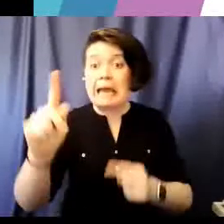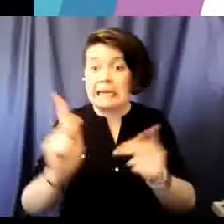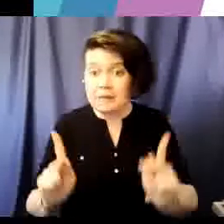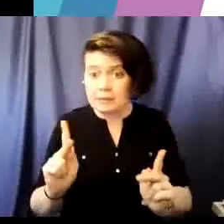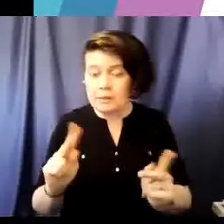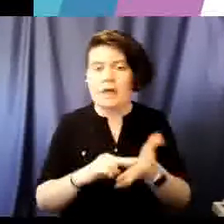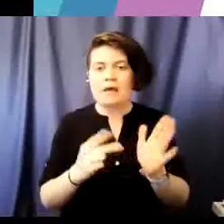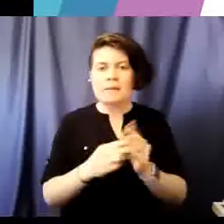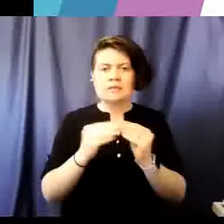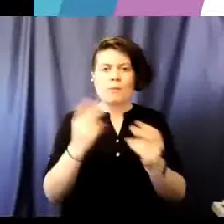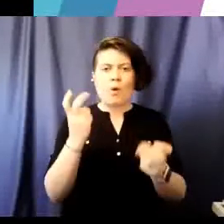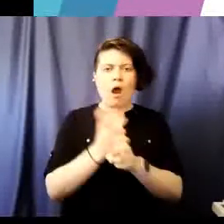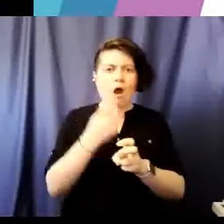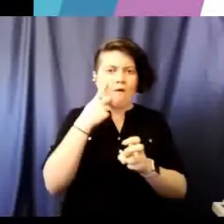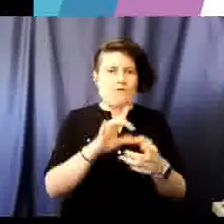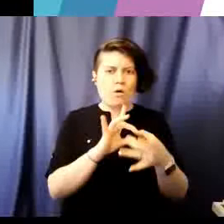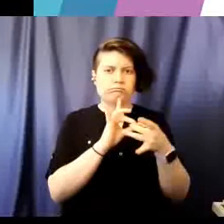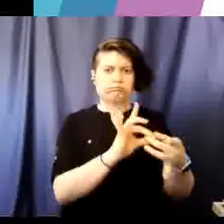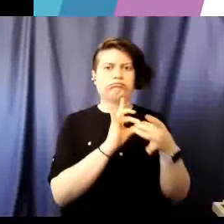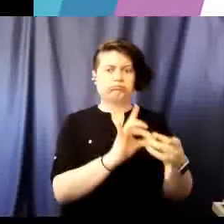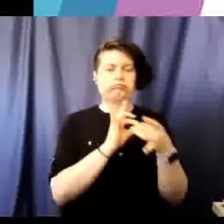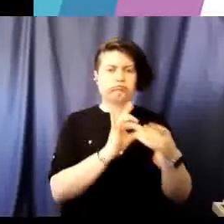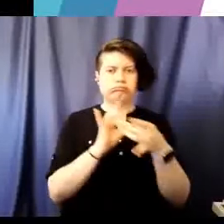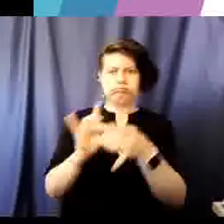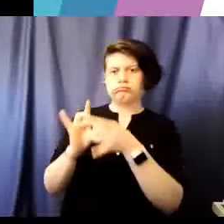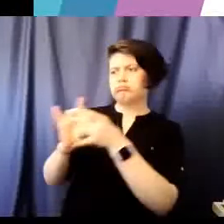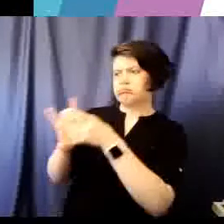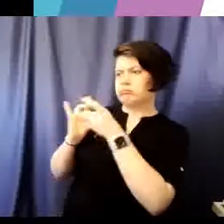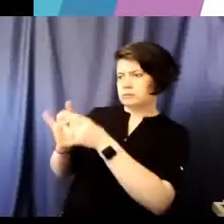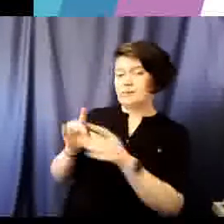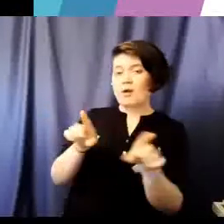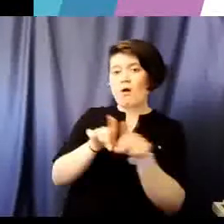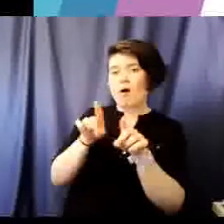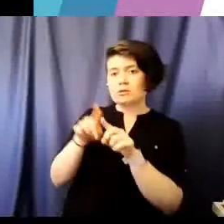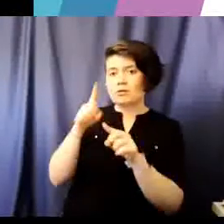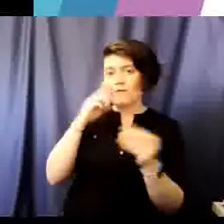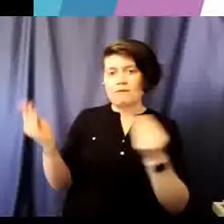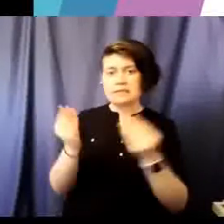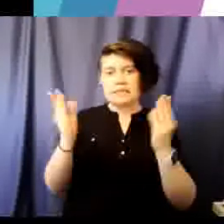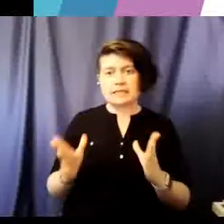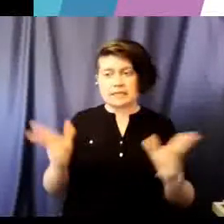deeper connections, and it can also be difficult for the facilitators to